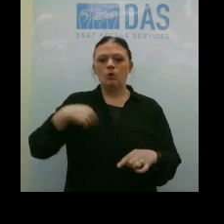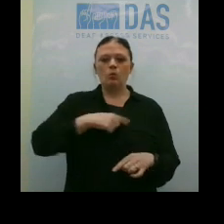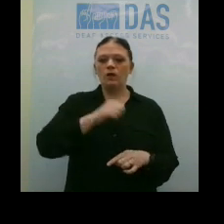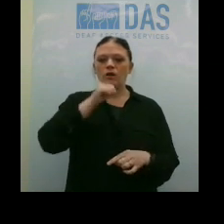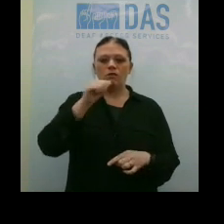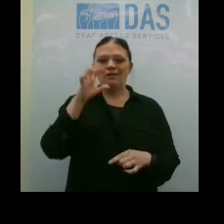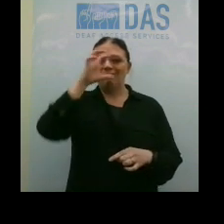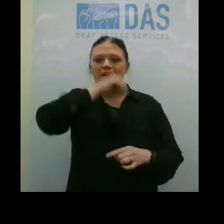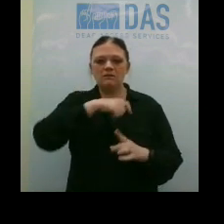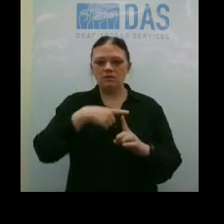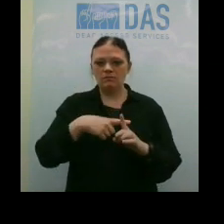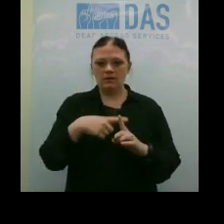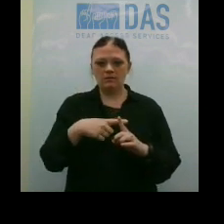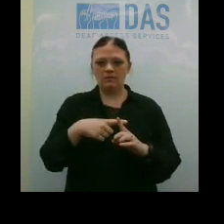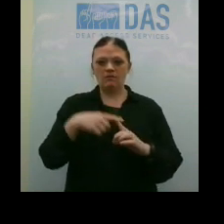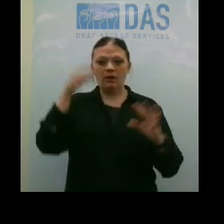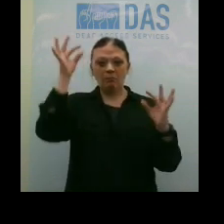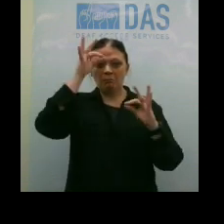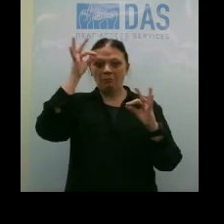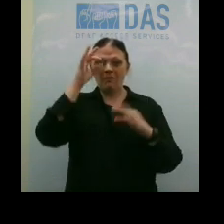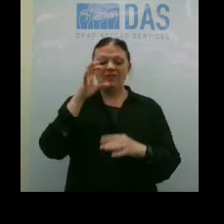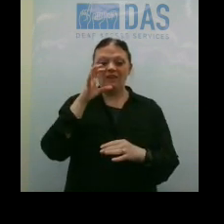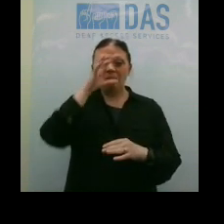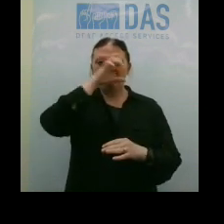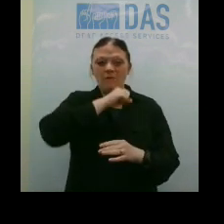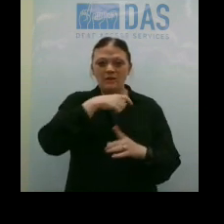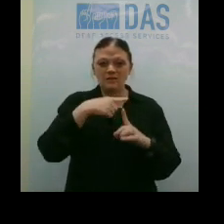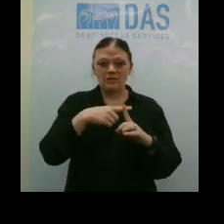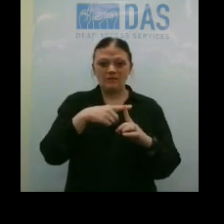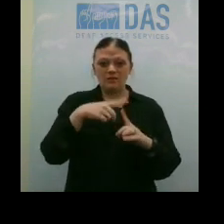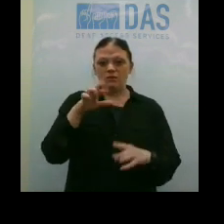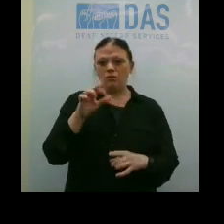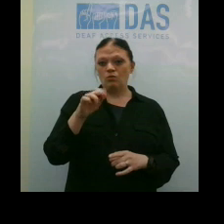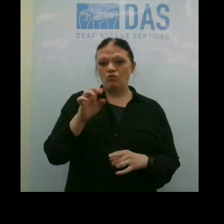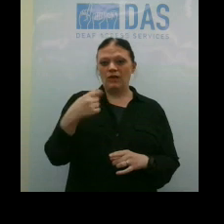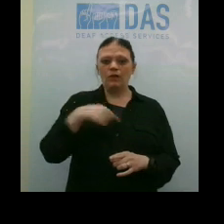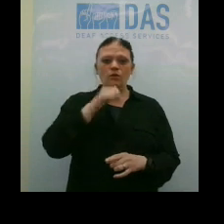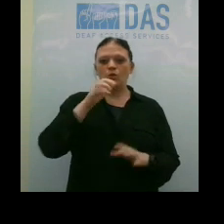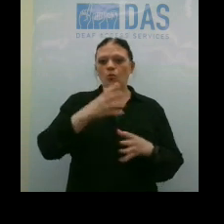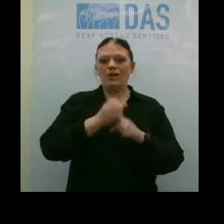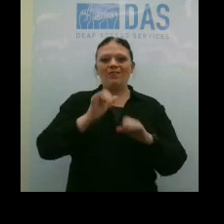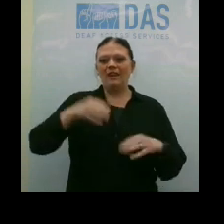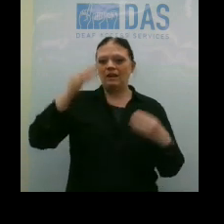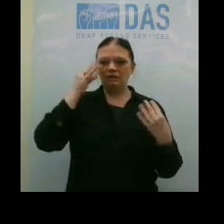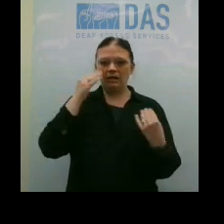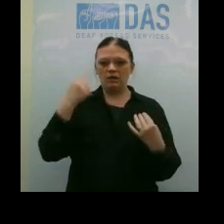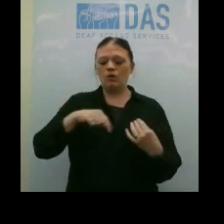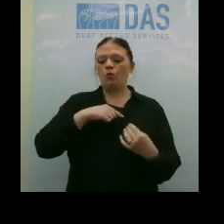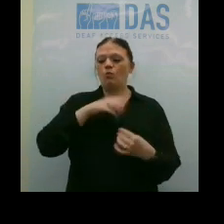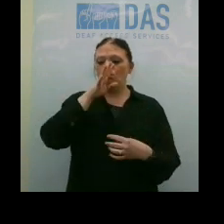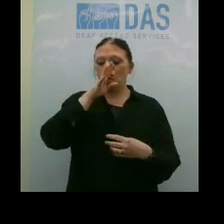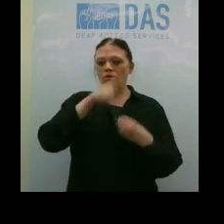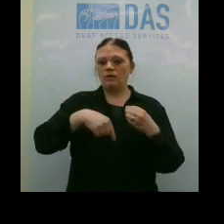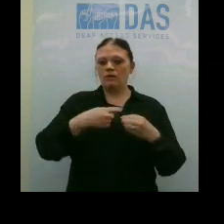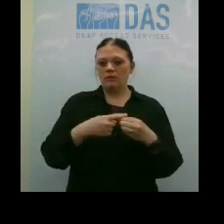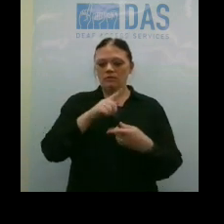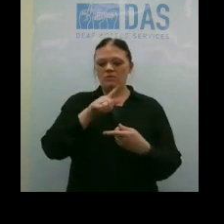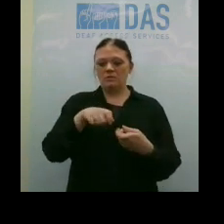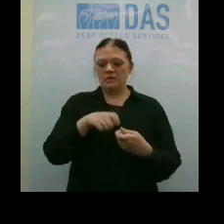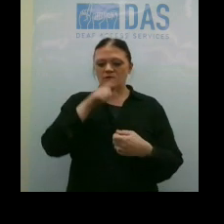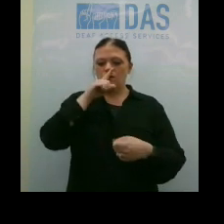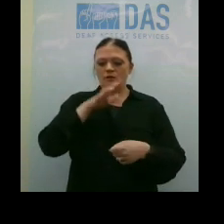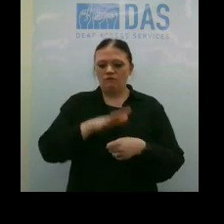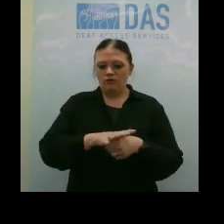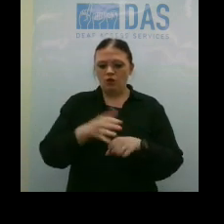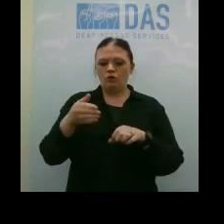County. I have no idea what the presumed positive rate is because we don't get that data. We're just talking about actual confirmed cases and